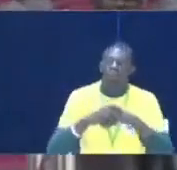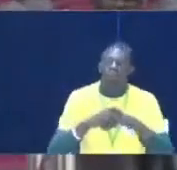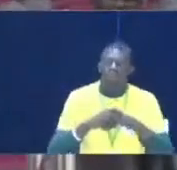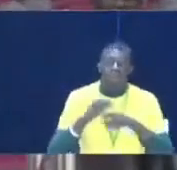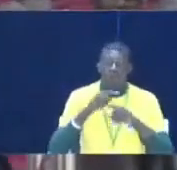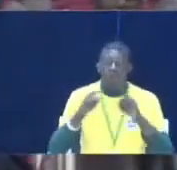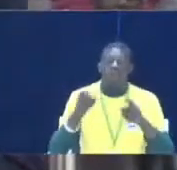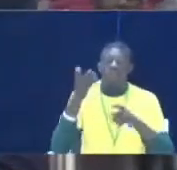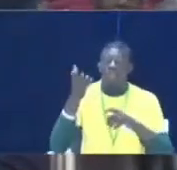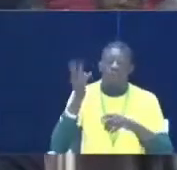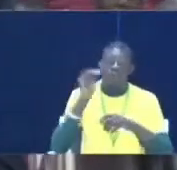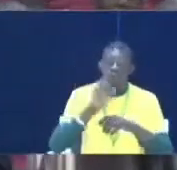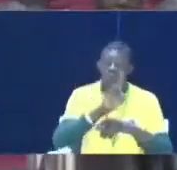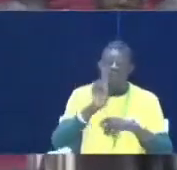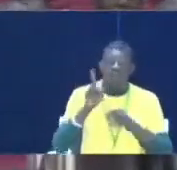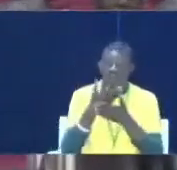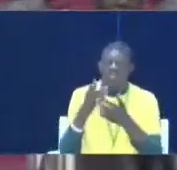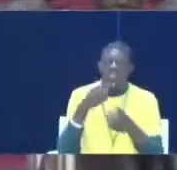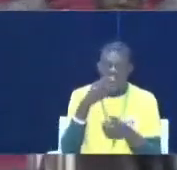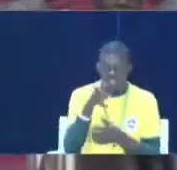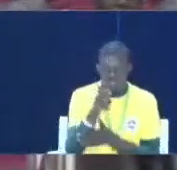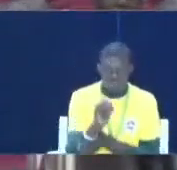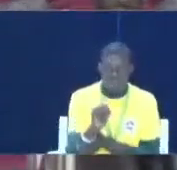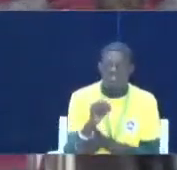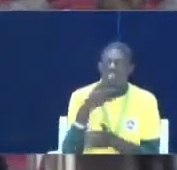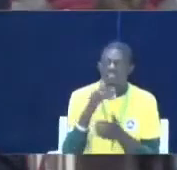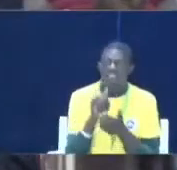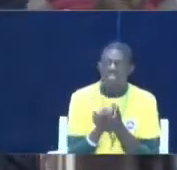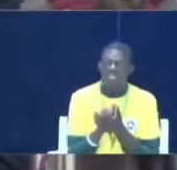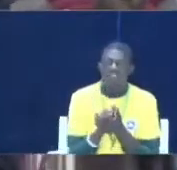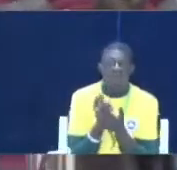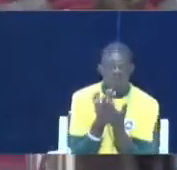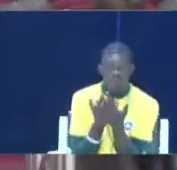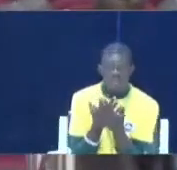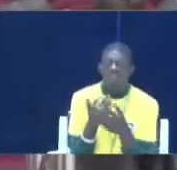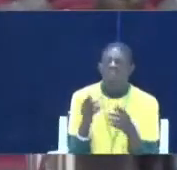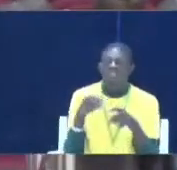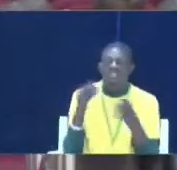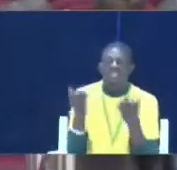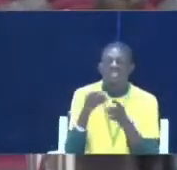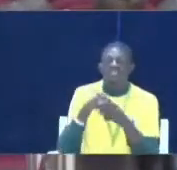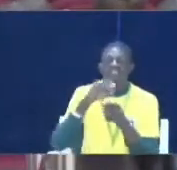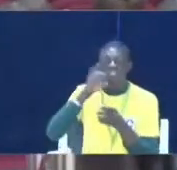But there was one thing he told them. He says, tarry ye in Jerusalem